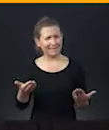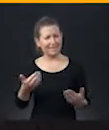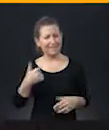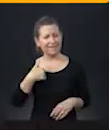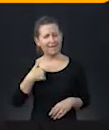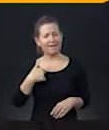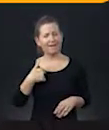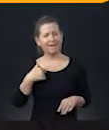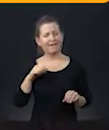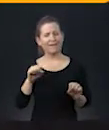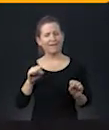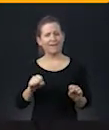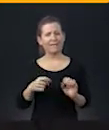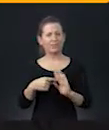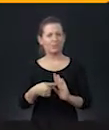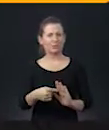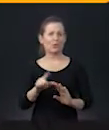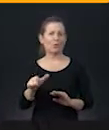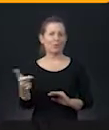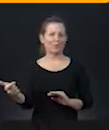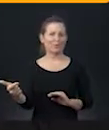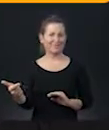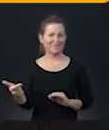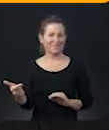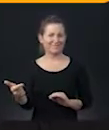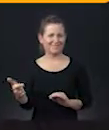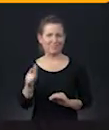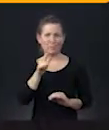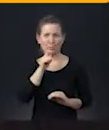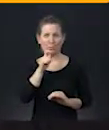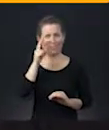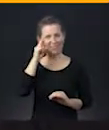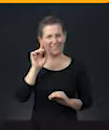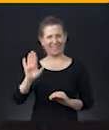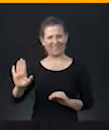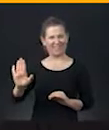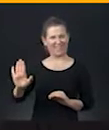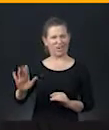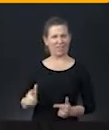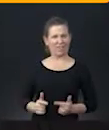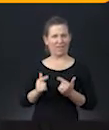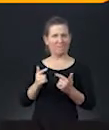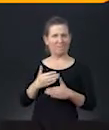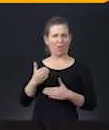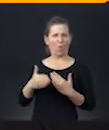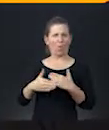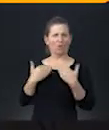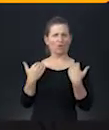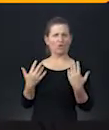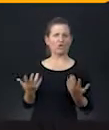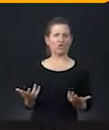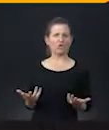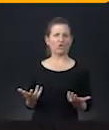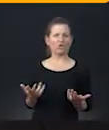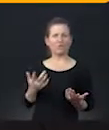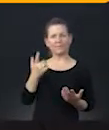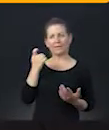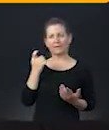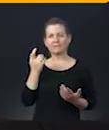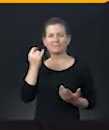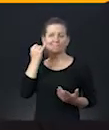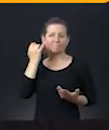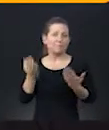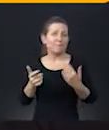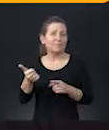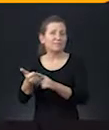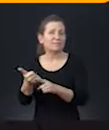to show others who think that their life is over because, you know, they may have gone into